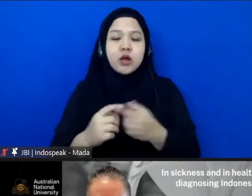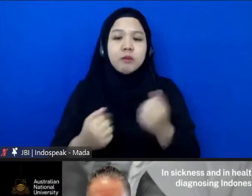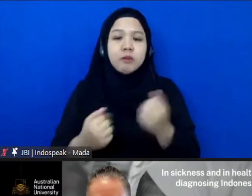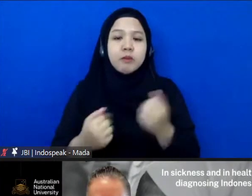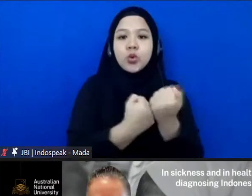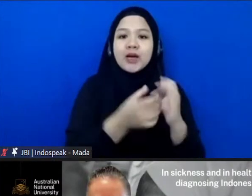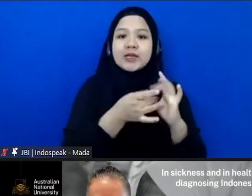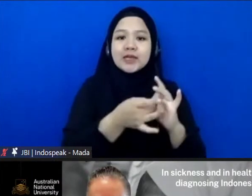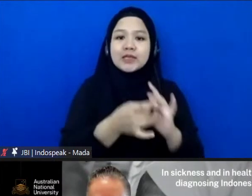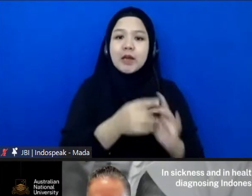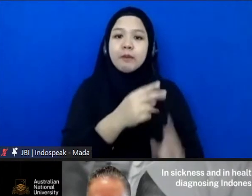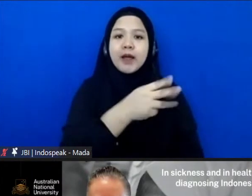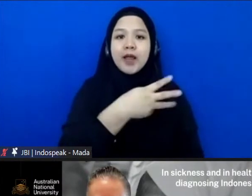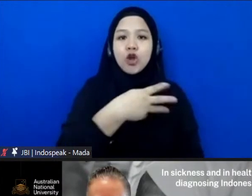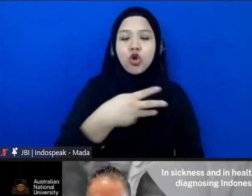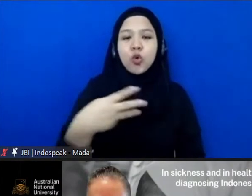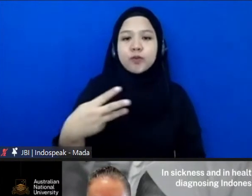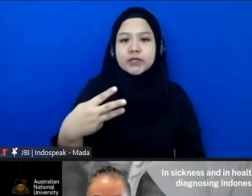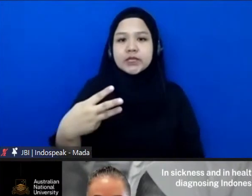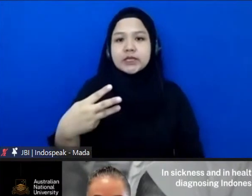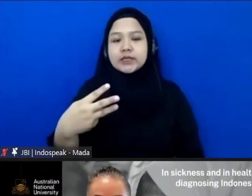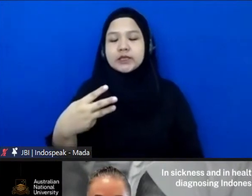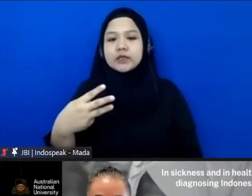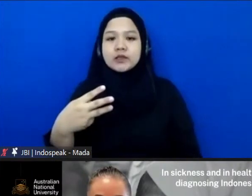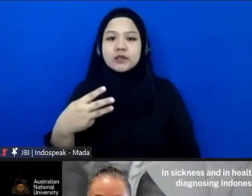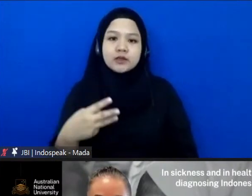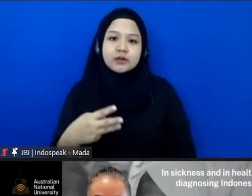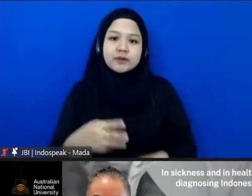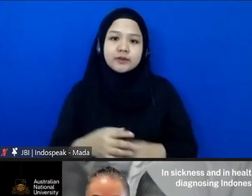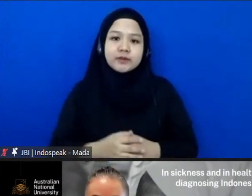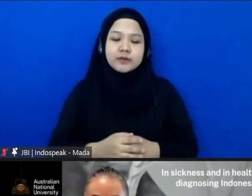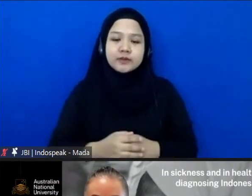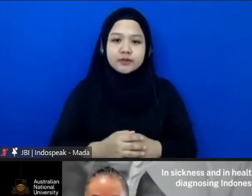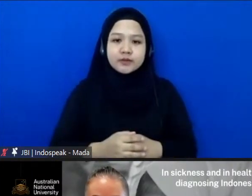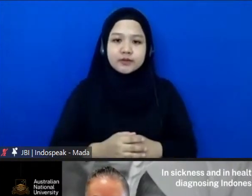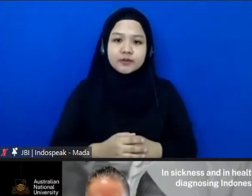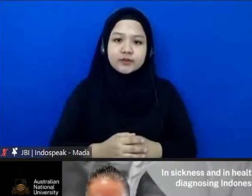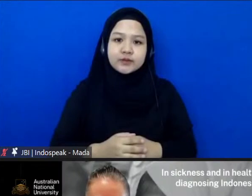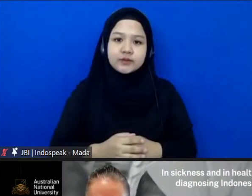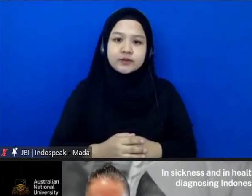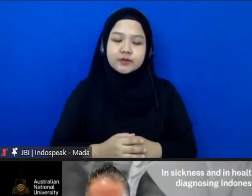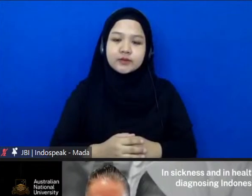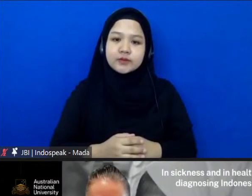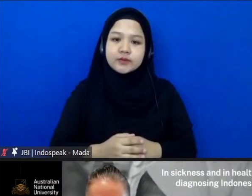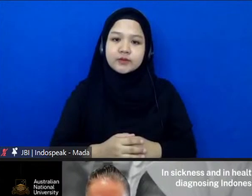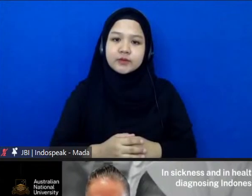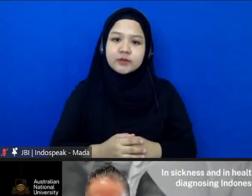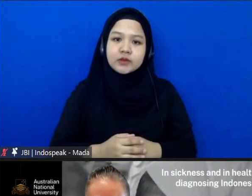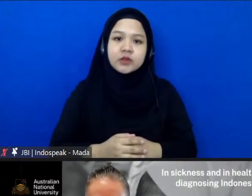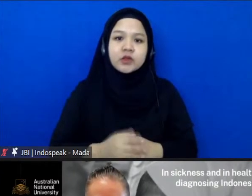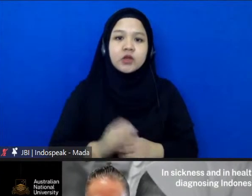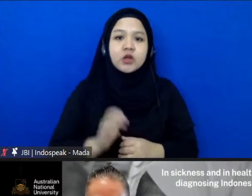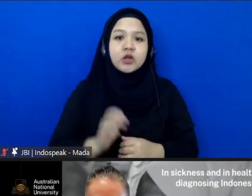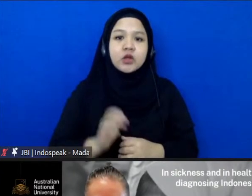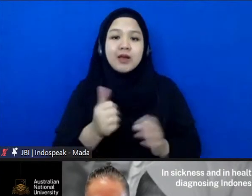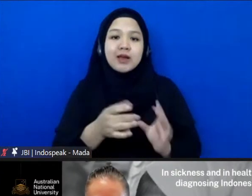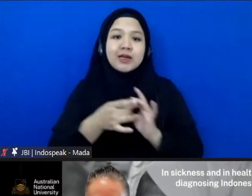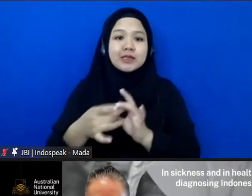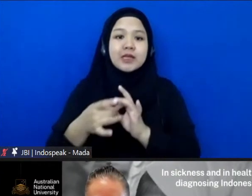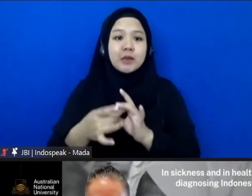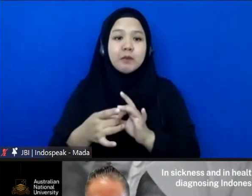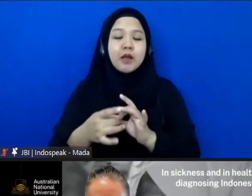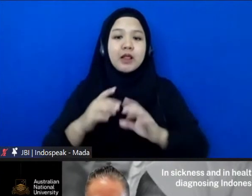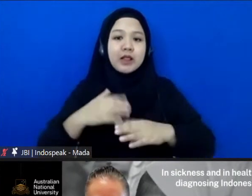partnership between our two countries, underpinned by the Indonesia-Australia Comprehensive Economic Partnership,